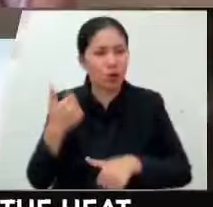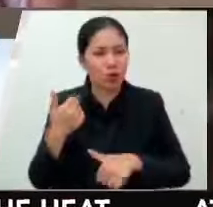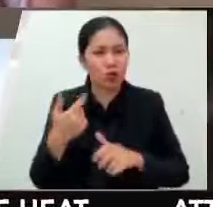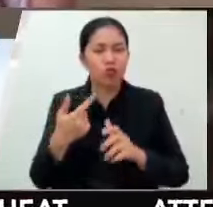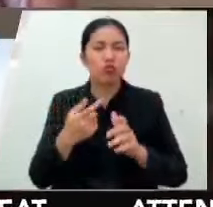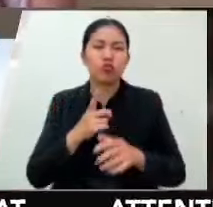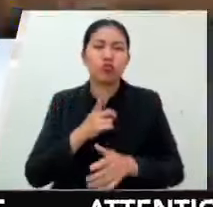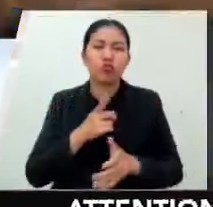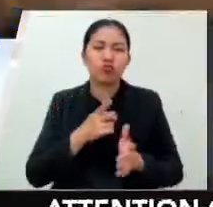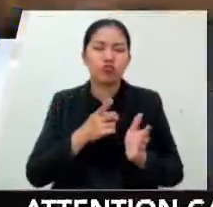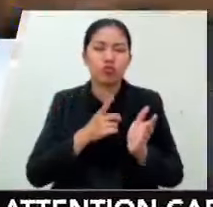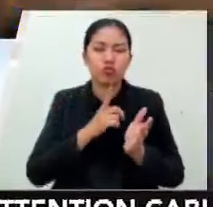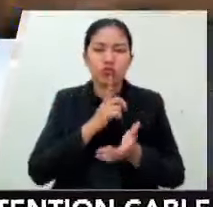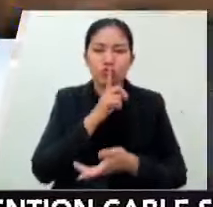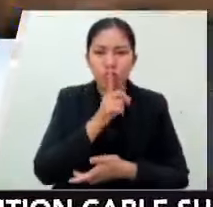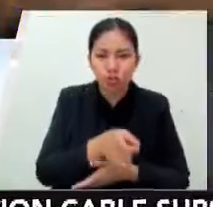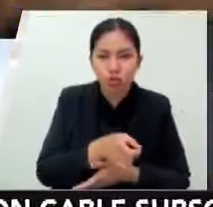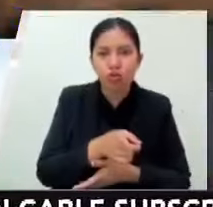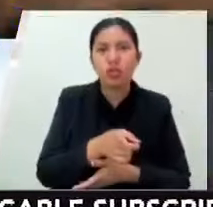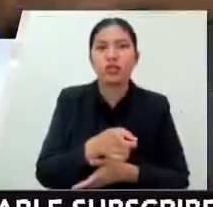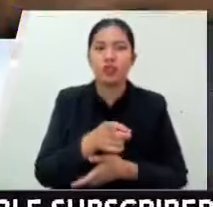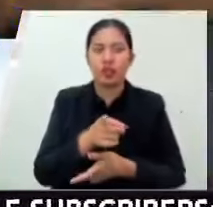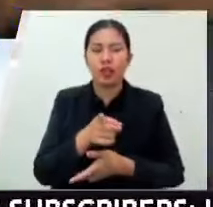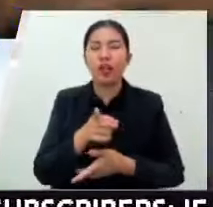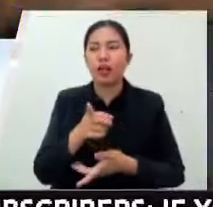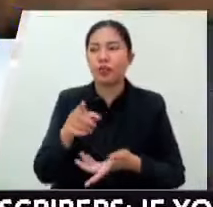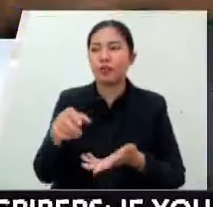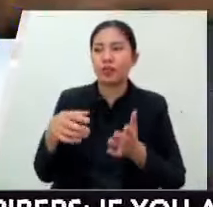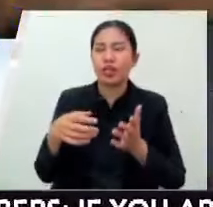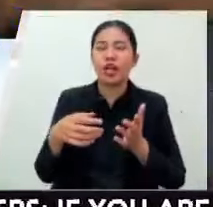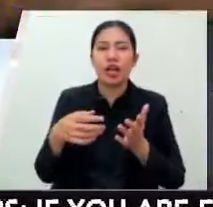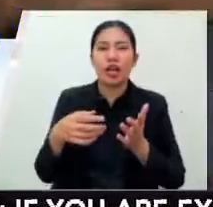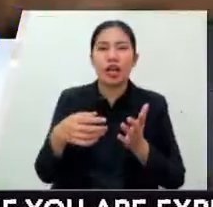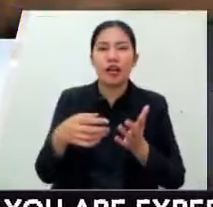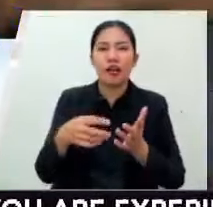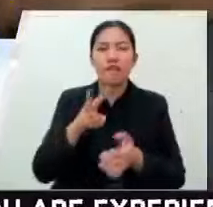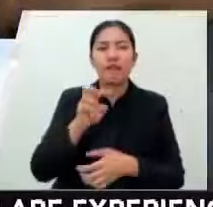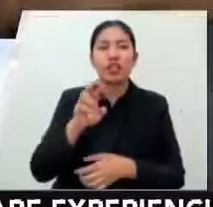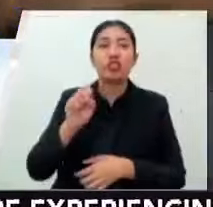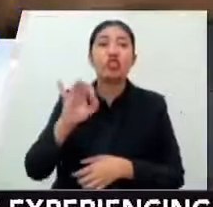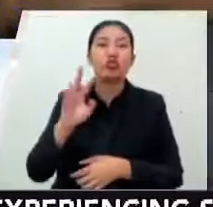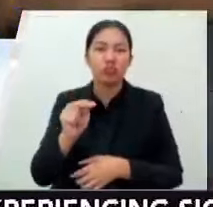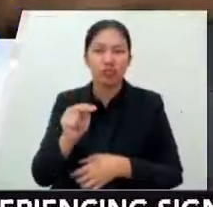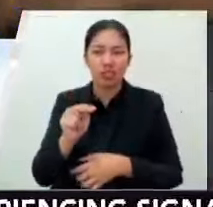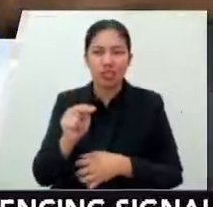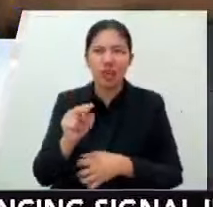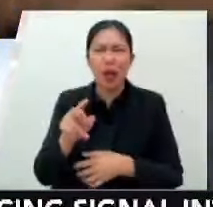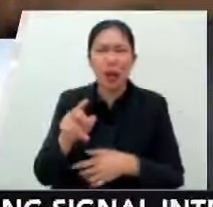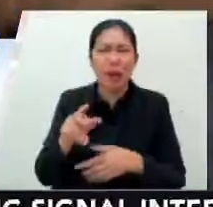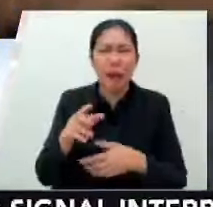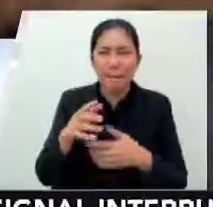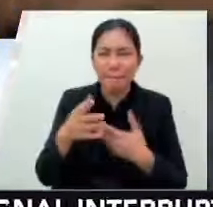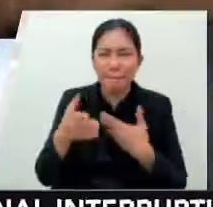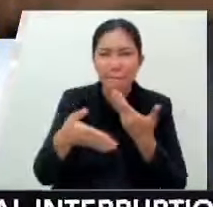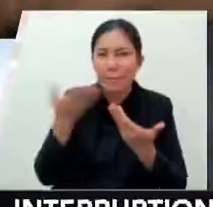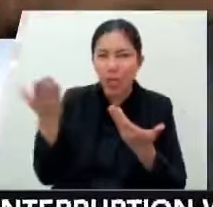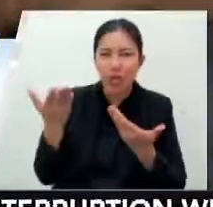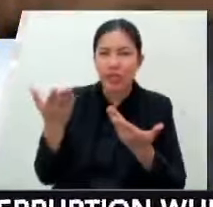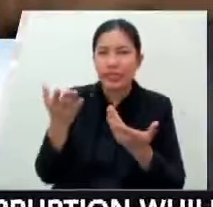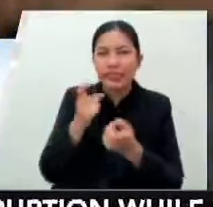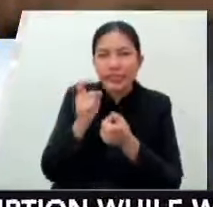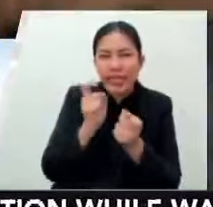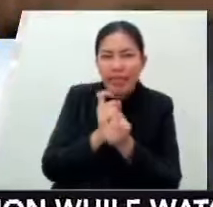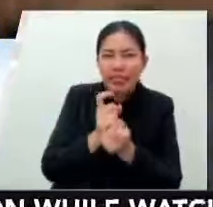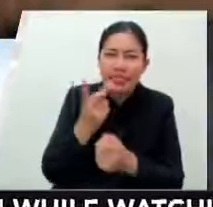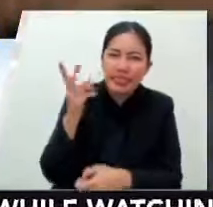City Hunter and what I mean by authentic is it is the closest to the original comic book written by